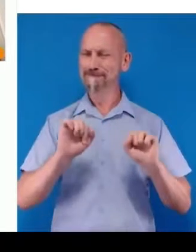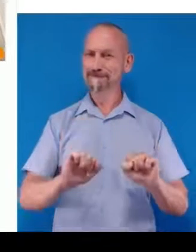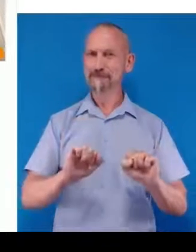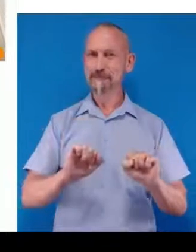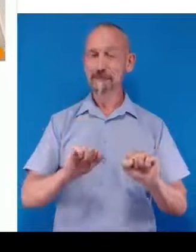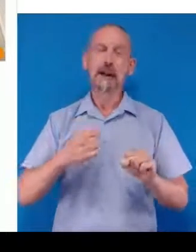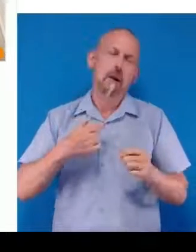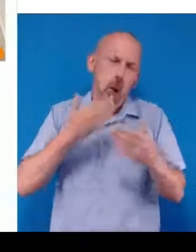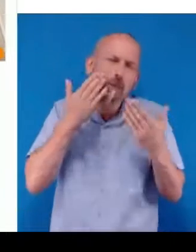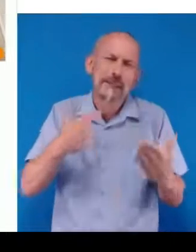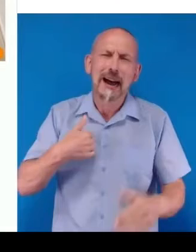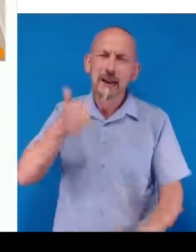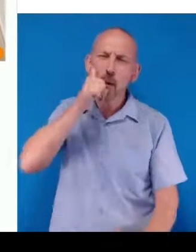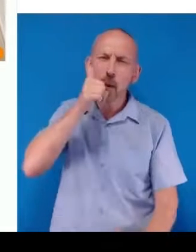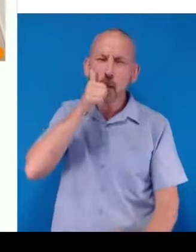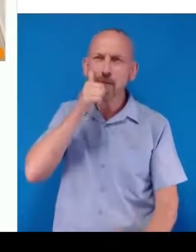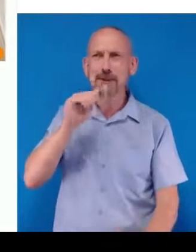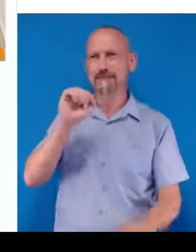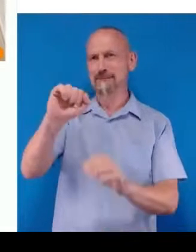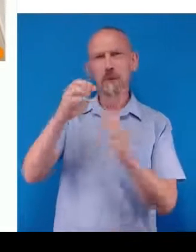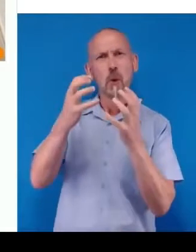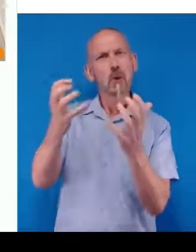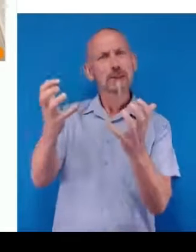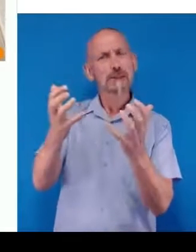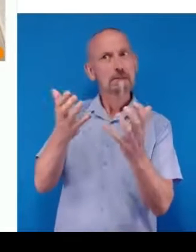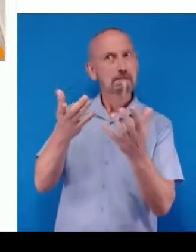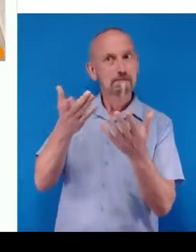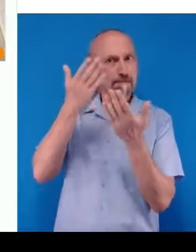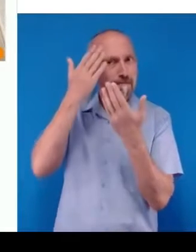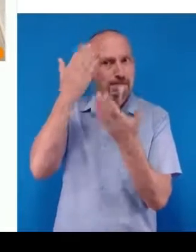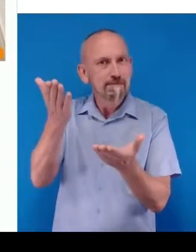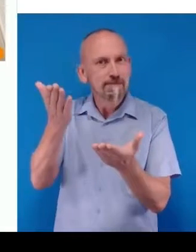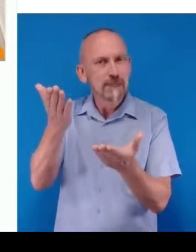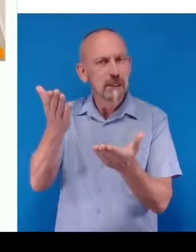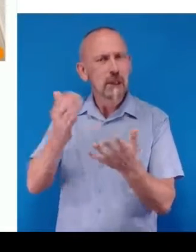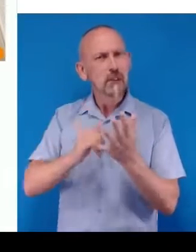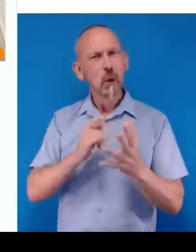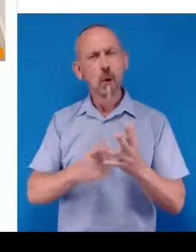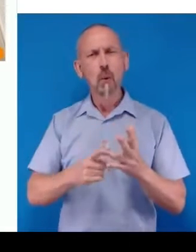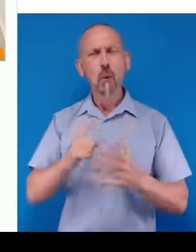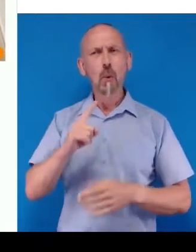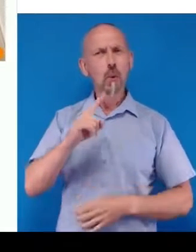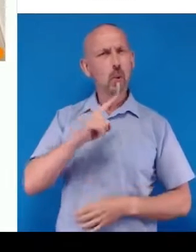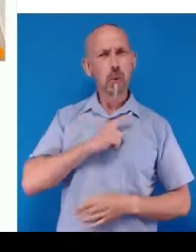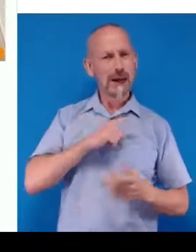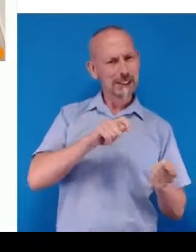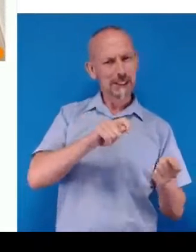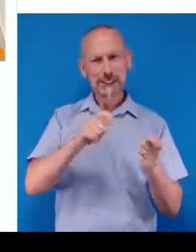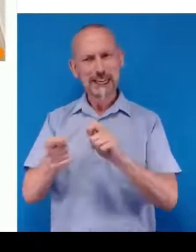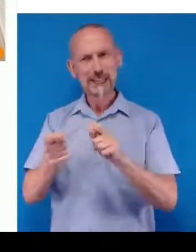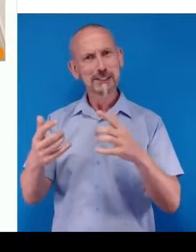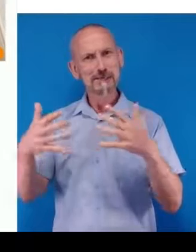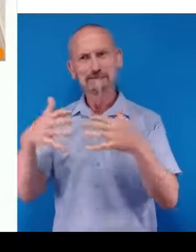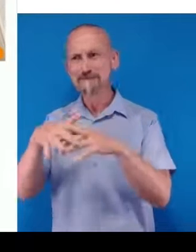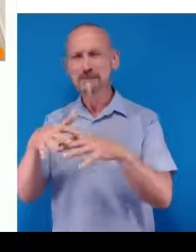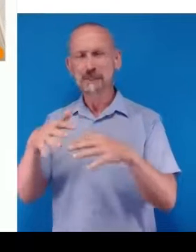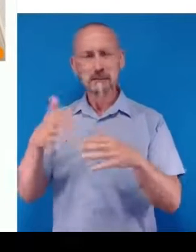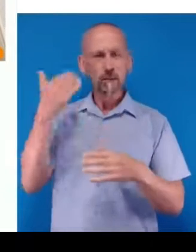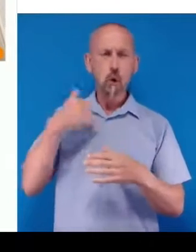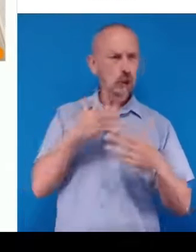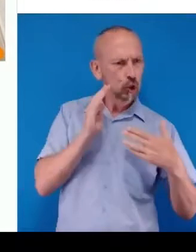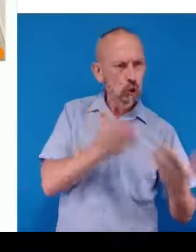you came to move from being providers of services to creating a software startup.